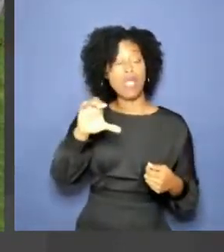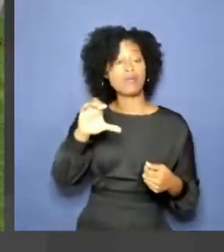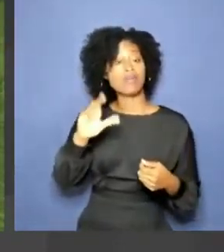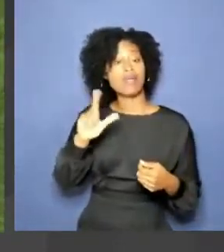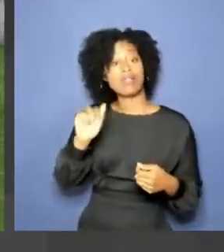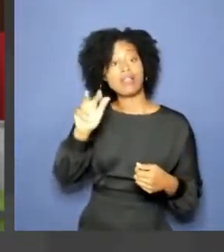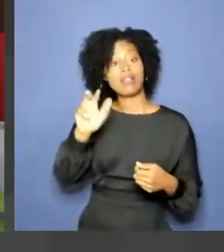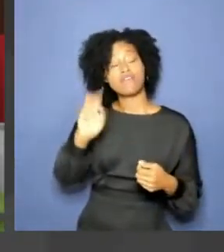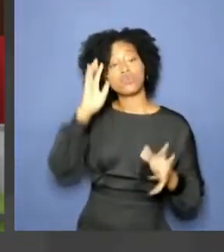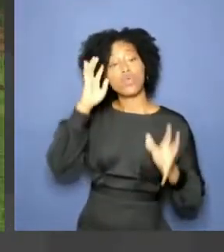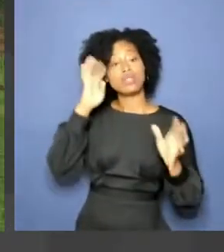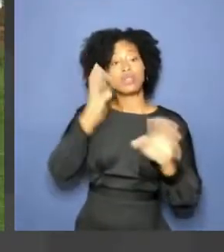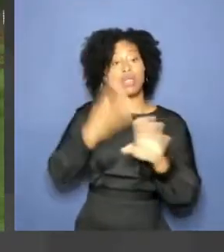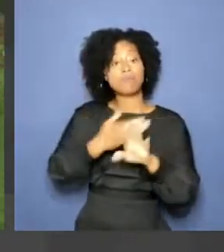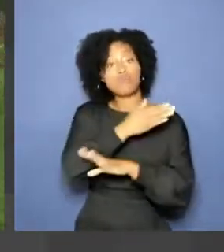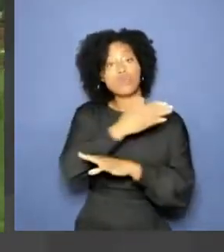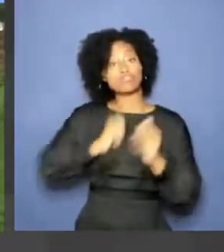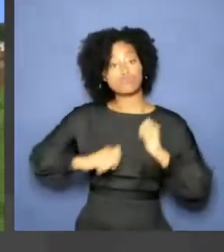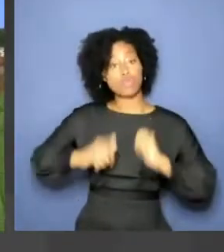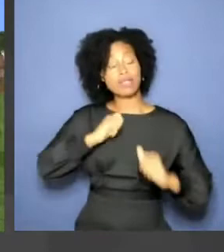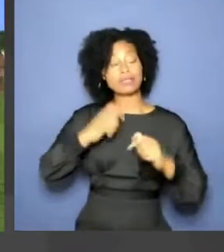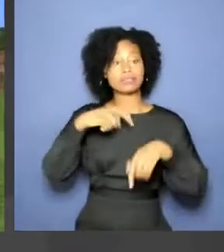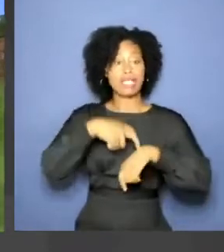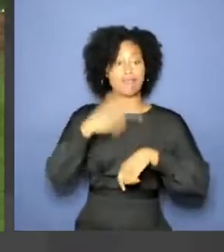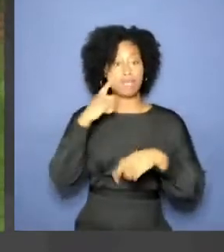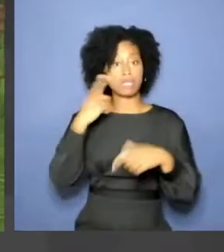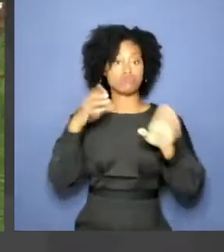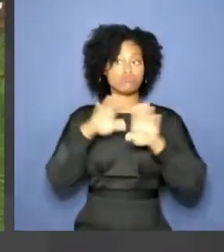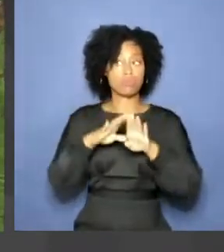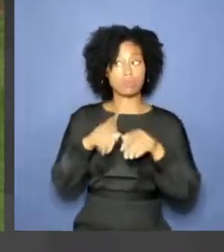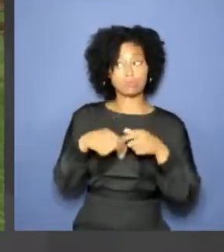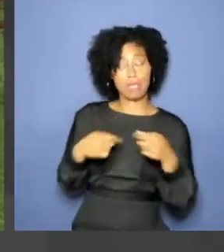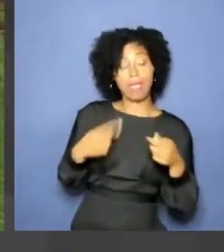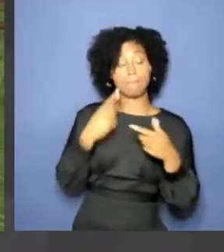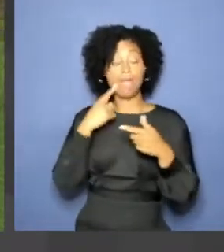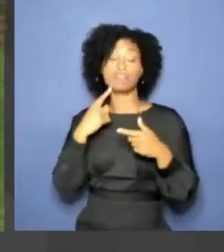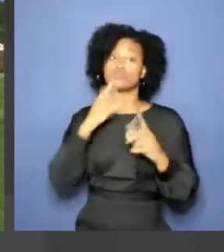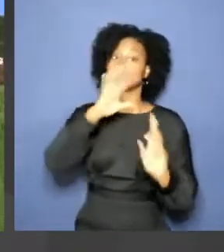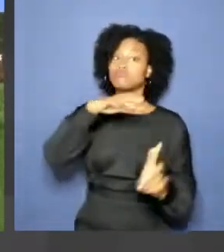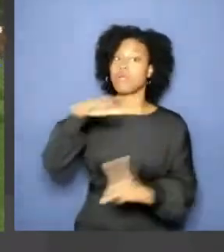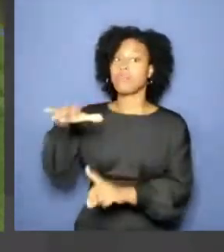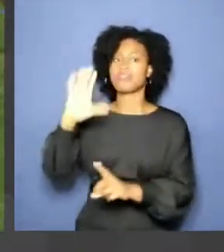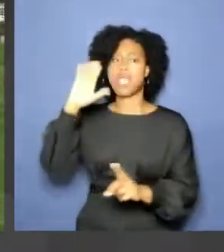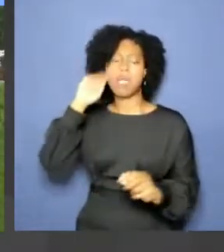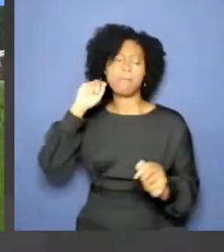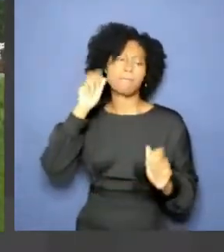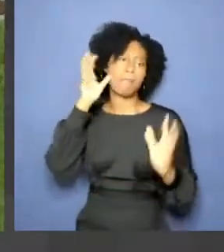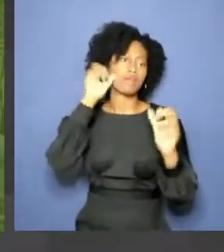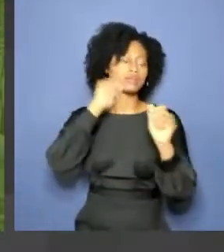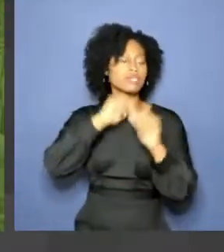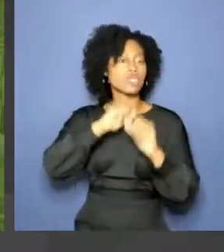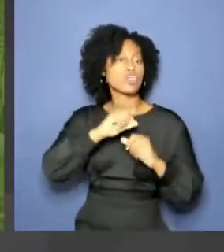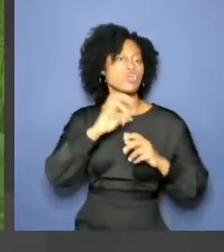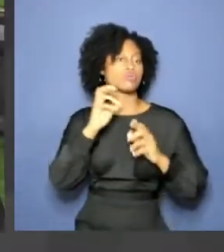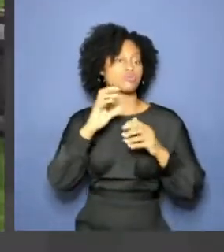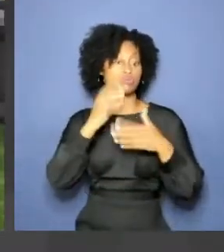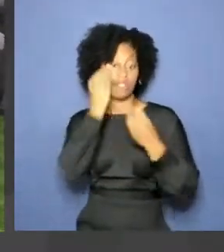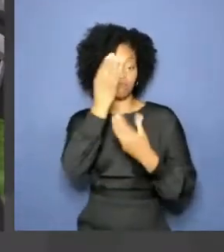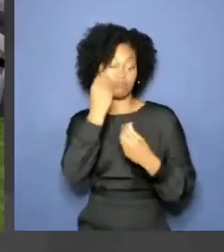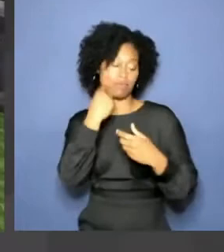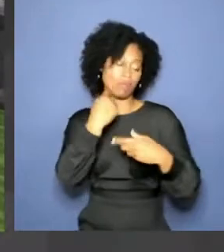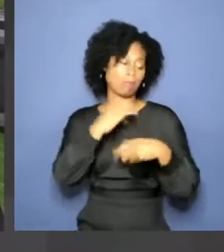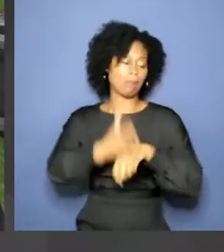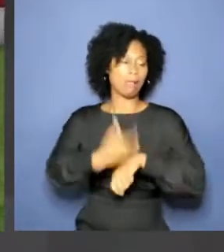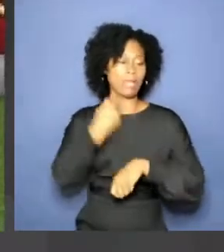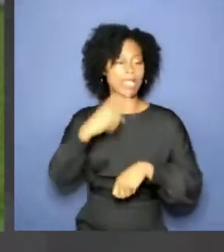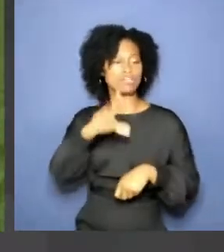It is time for me to say goodbye, but coming up next is an incredible showcase of some of the amazing content that has been created in the year of 2021. I think this needs